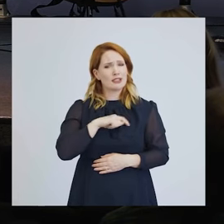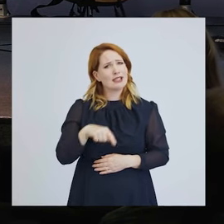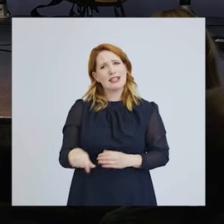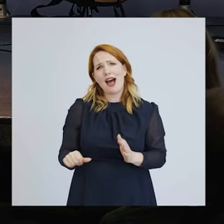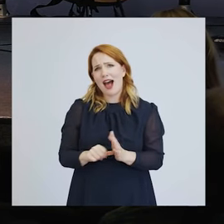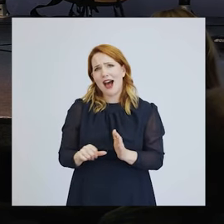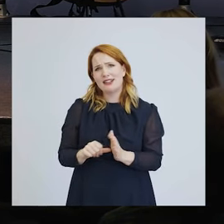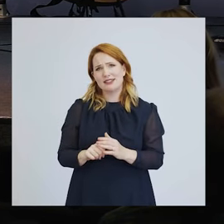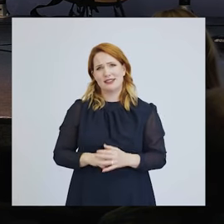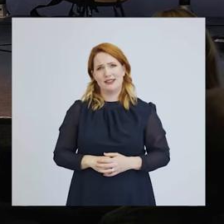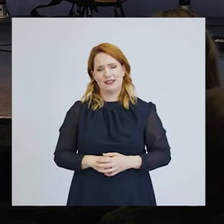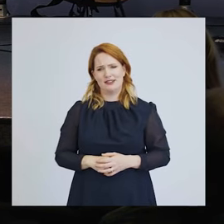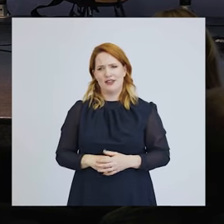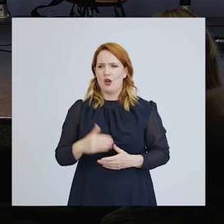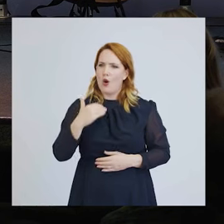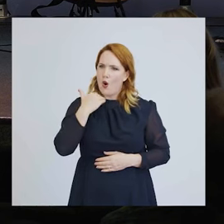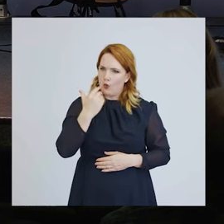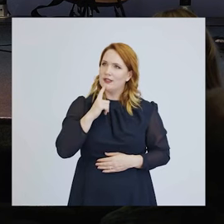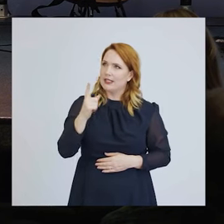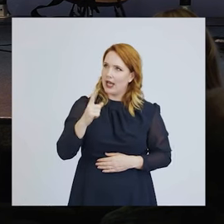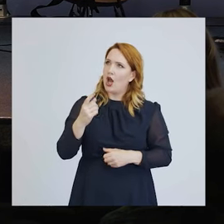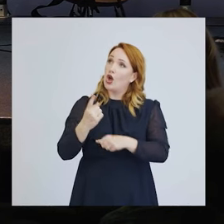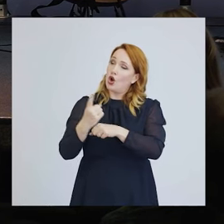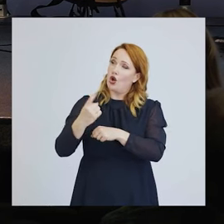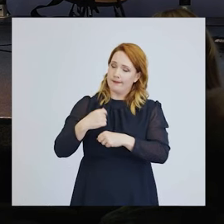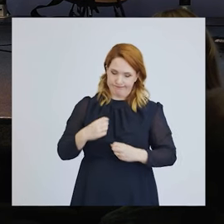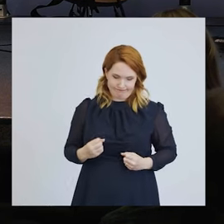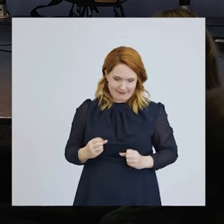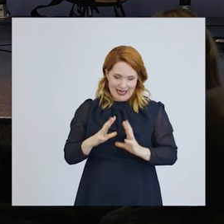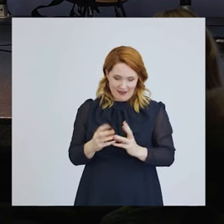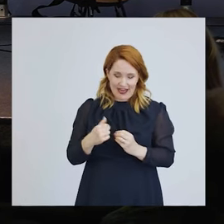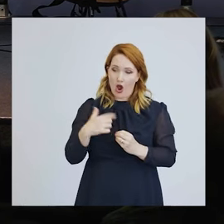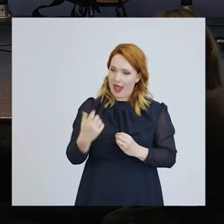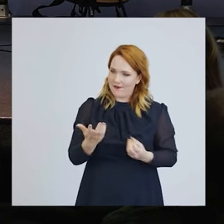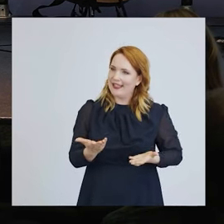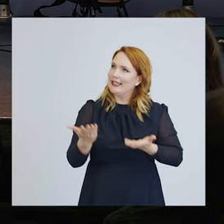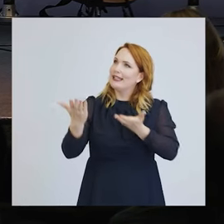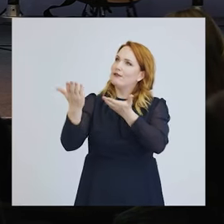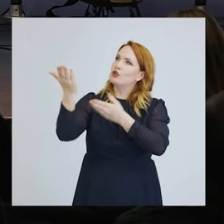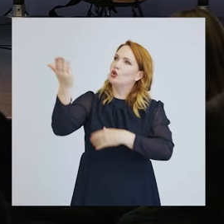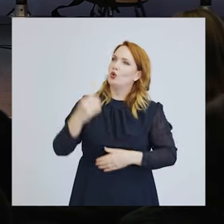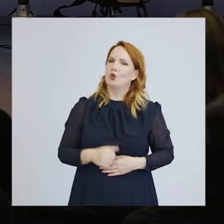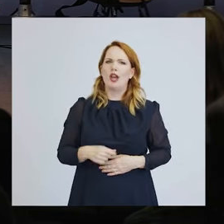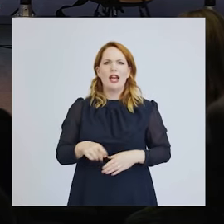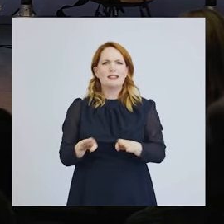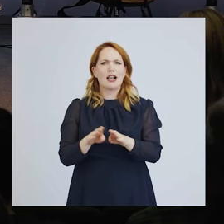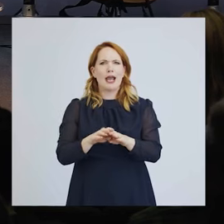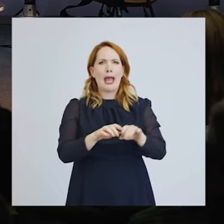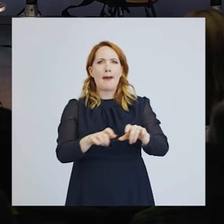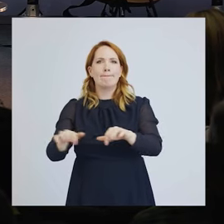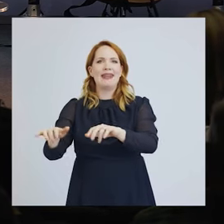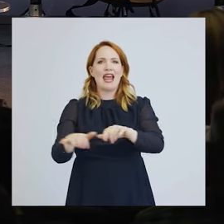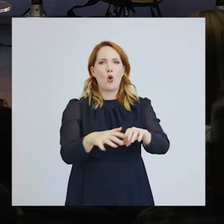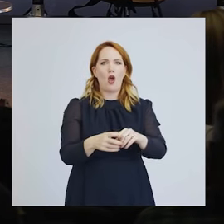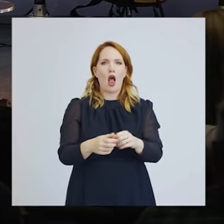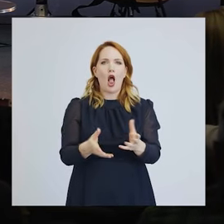trust. And the journey of trust is painful. It's hard because it's constantly saying, God, I surrender to you.